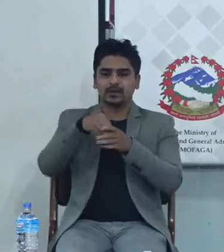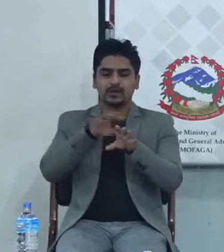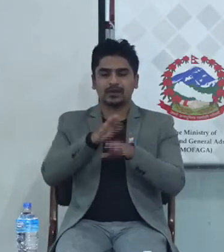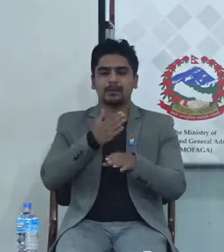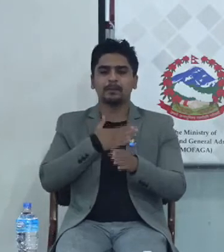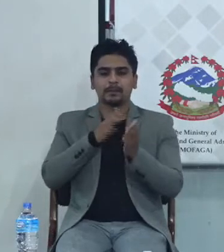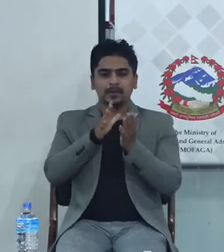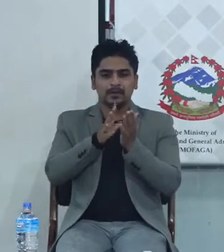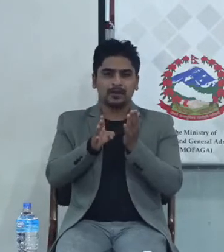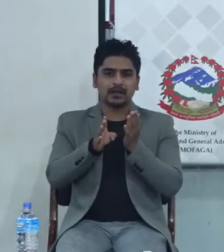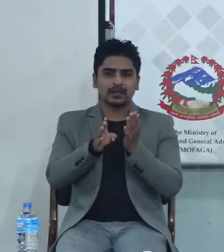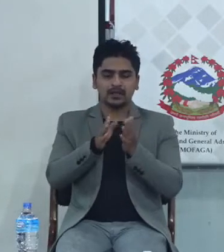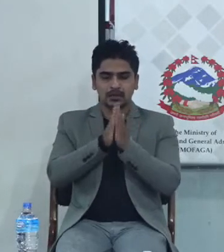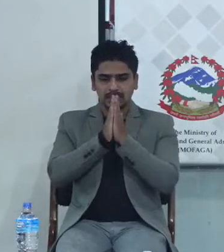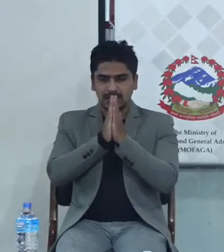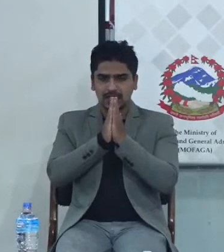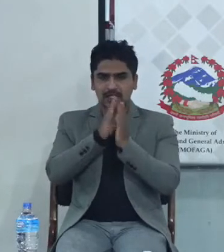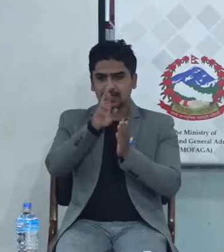Today,